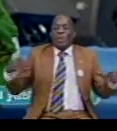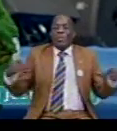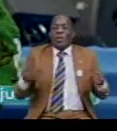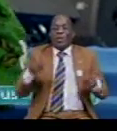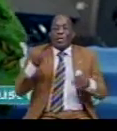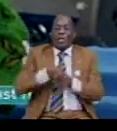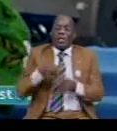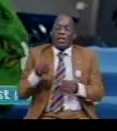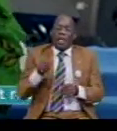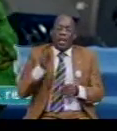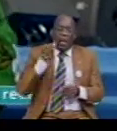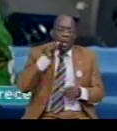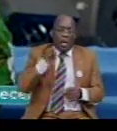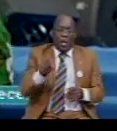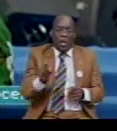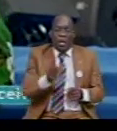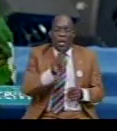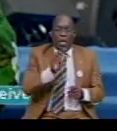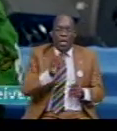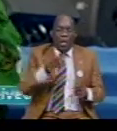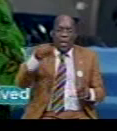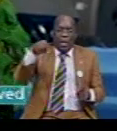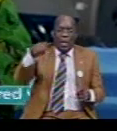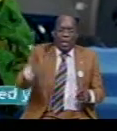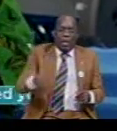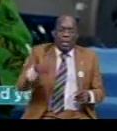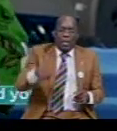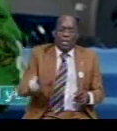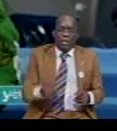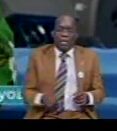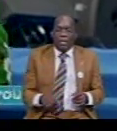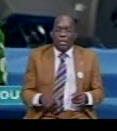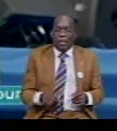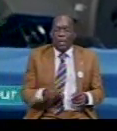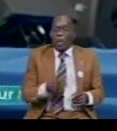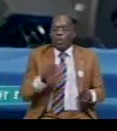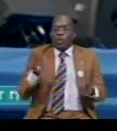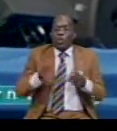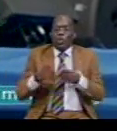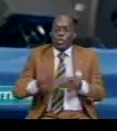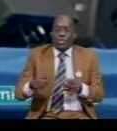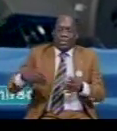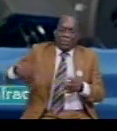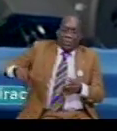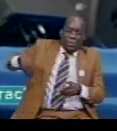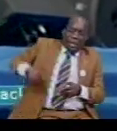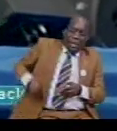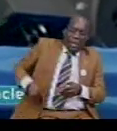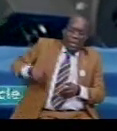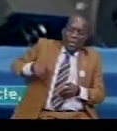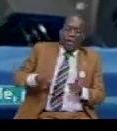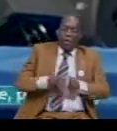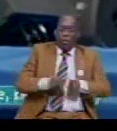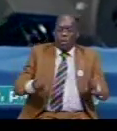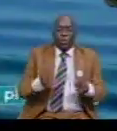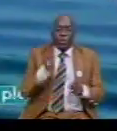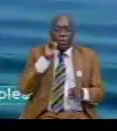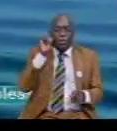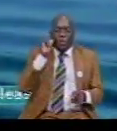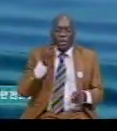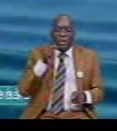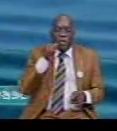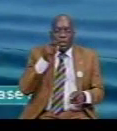mi gan ma kan ri po sa dede le won ni titi de gbogbo egbe bayi sugba ni ana mo gba se yanu